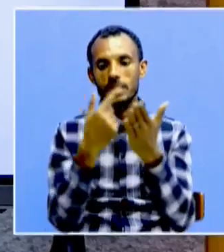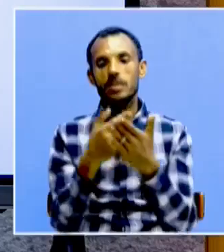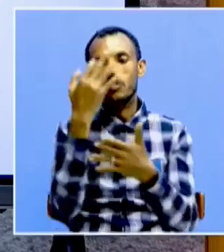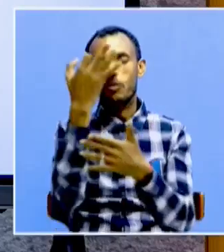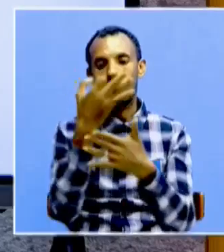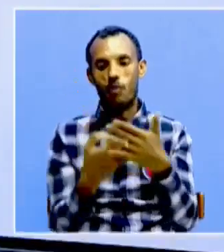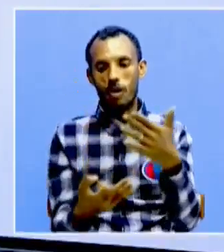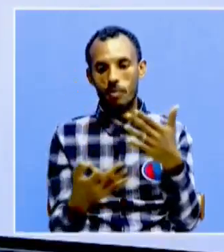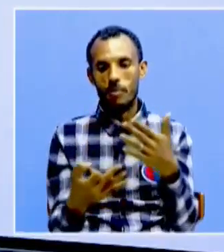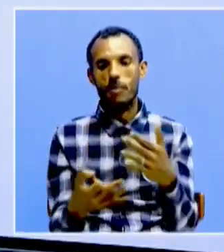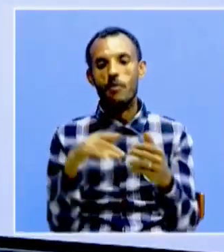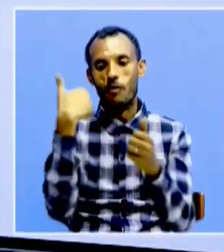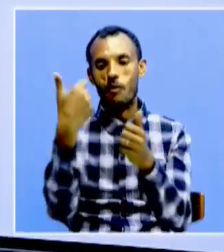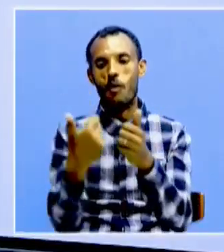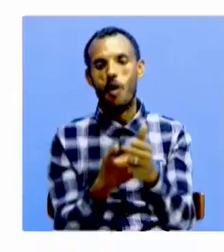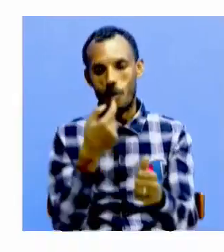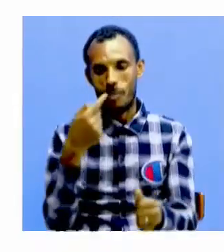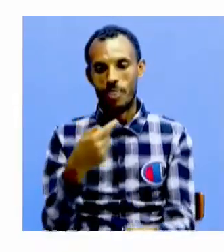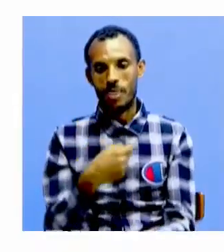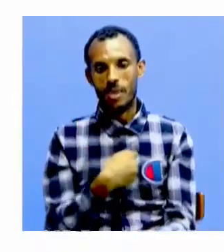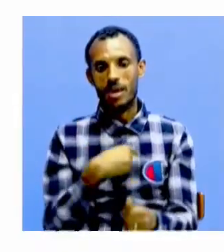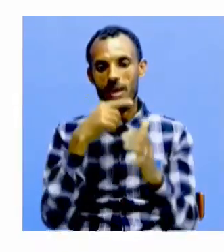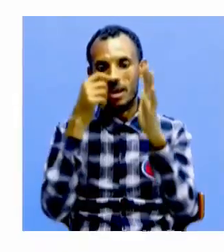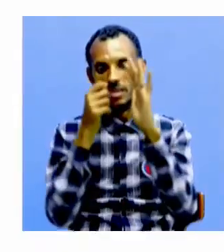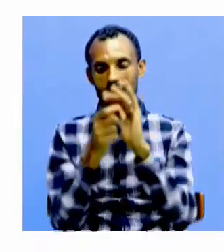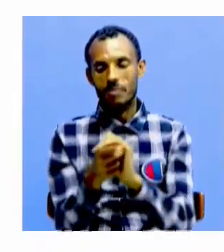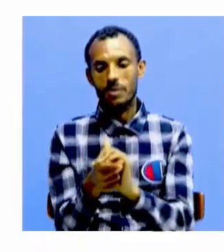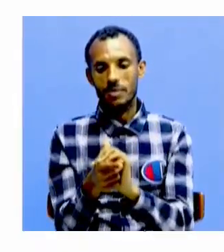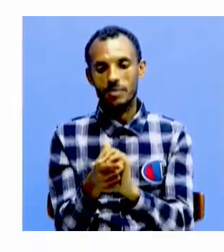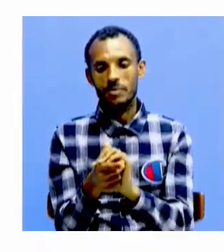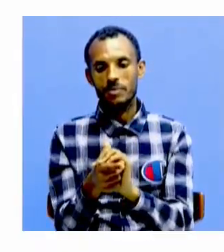right? Follow me. Example.